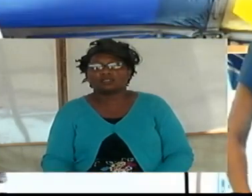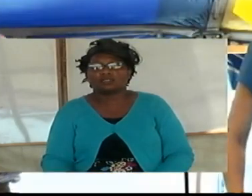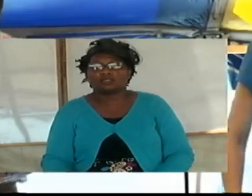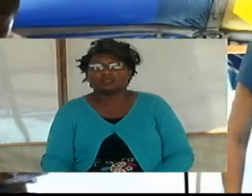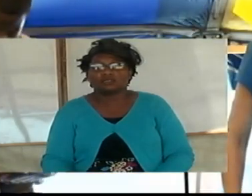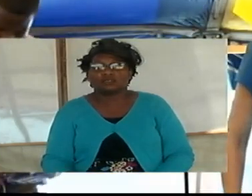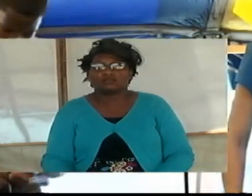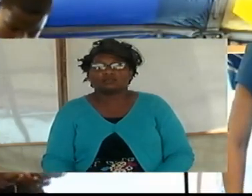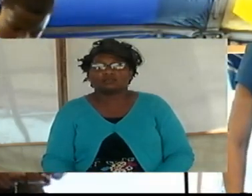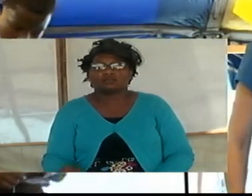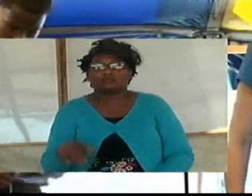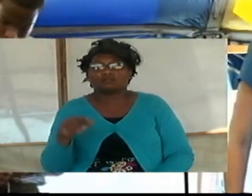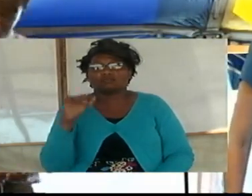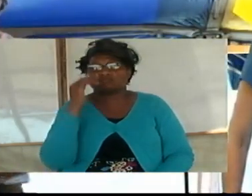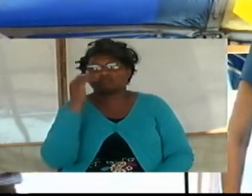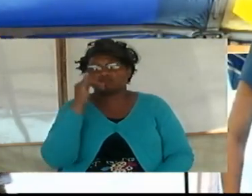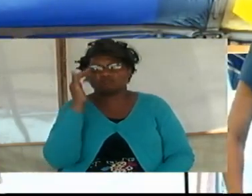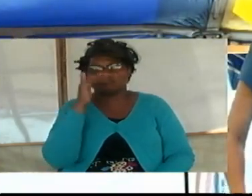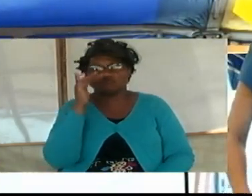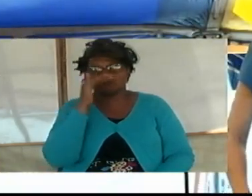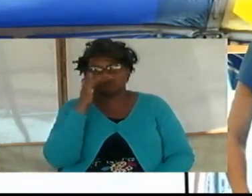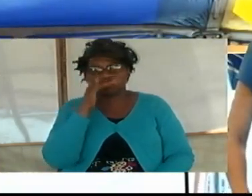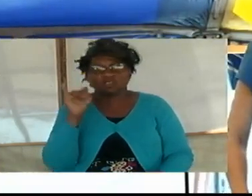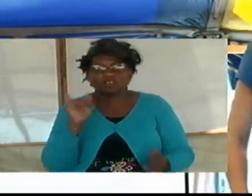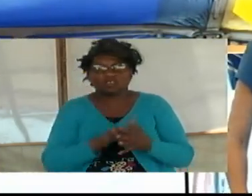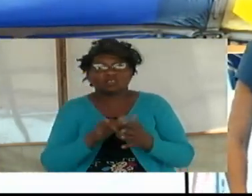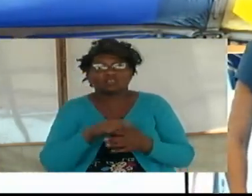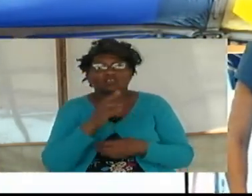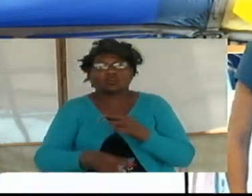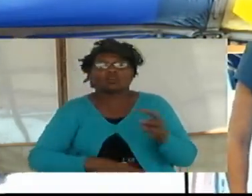that at this time of world crisis,